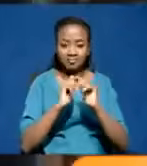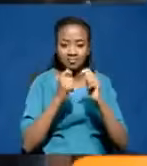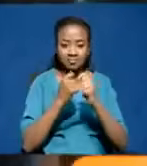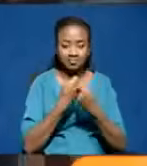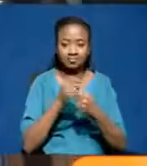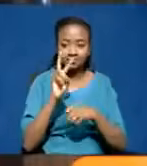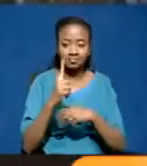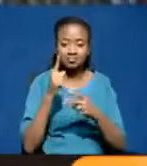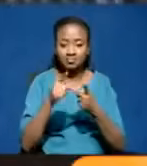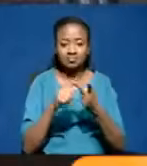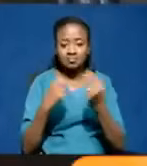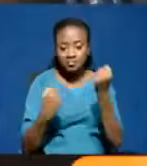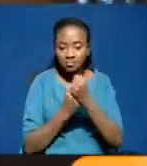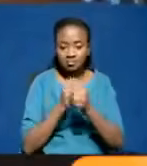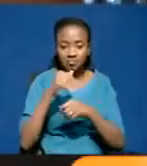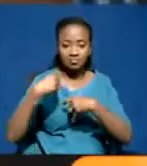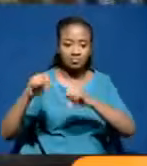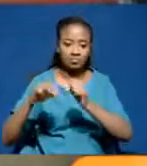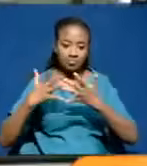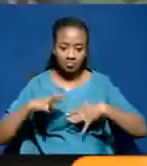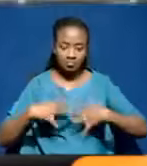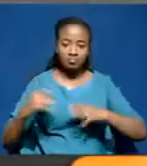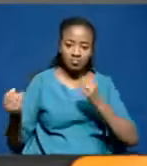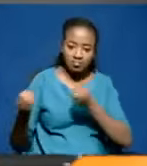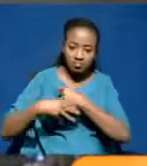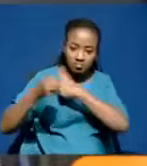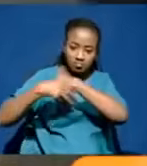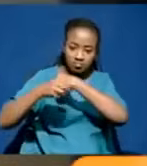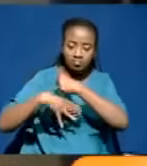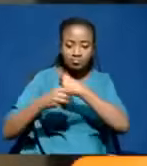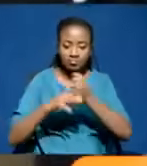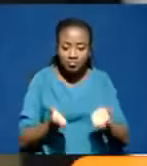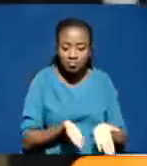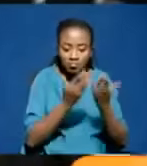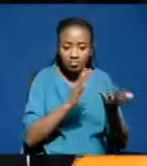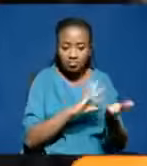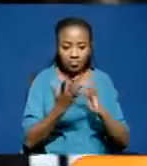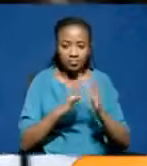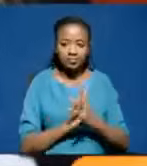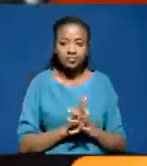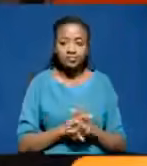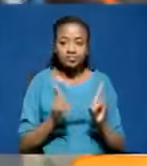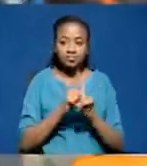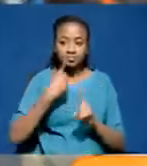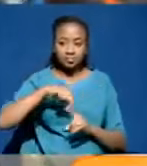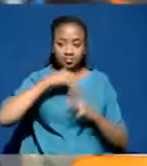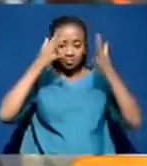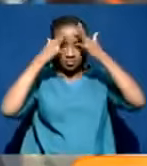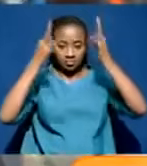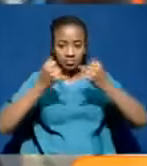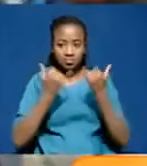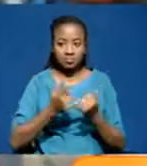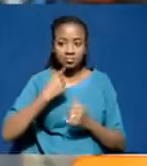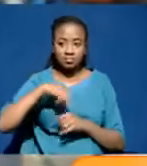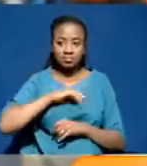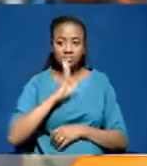of the boda-boda sector, which plays a crucial role in the transport industry in Kenya. We decided this time round we are going to involve